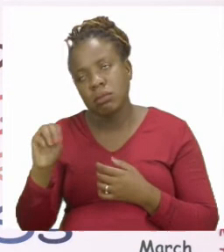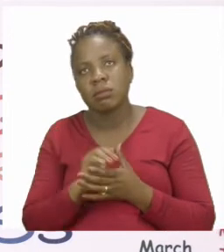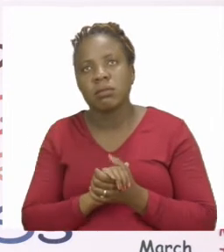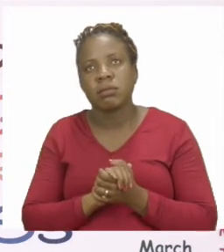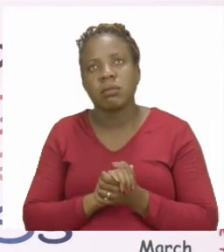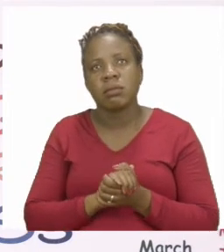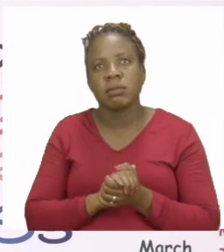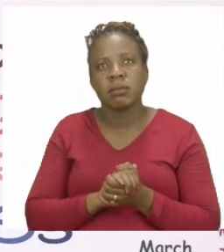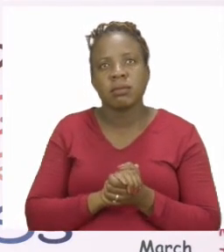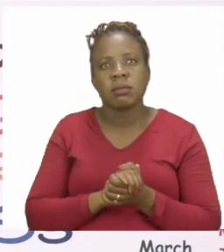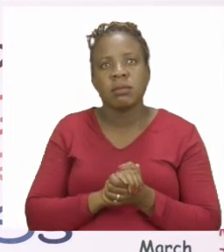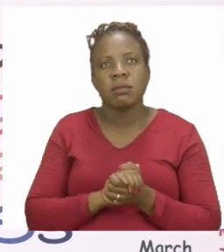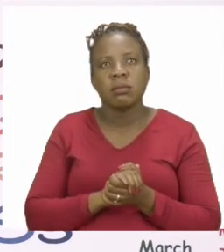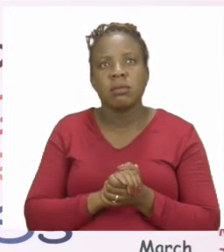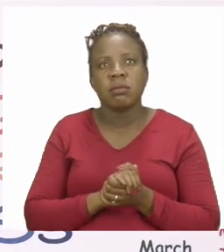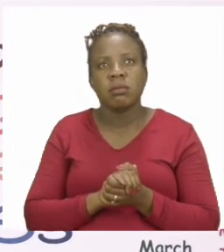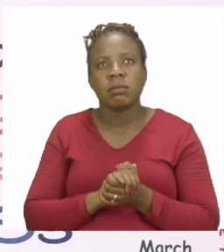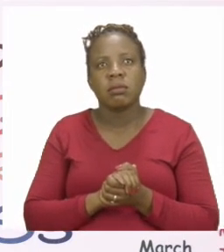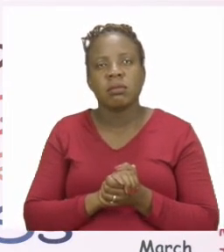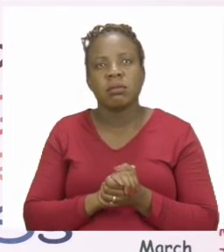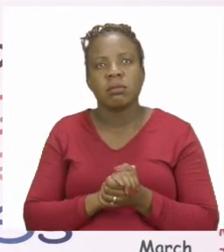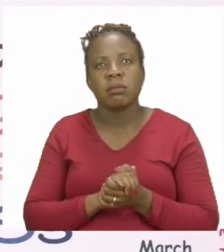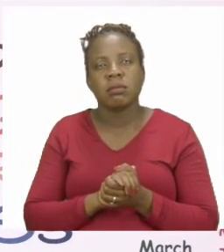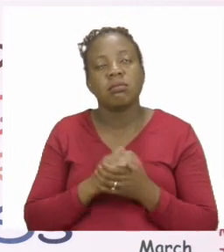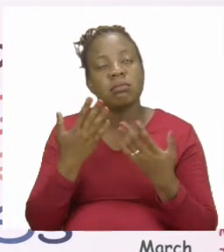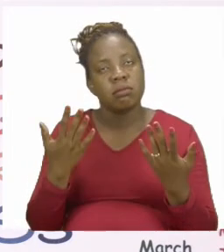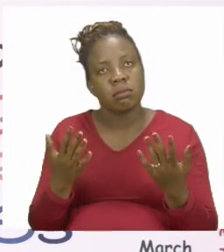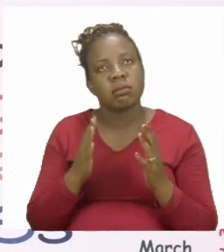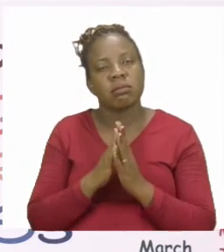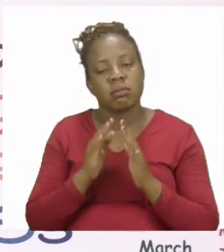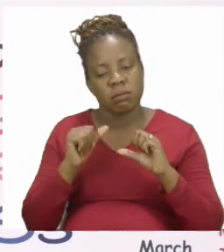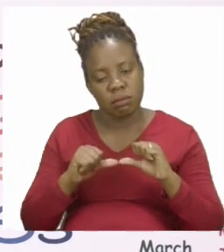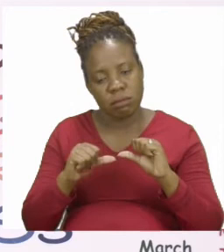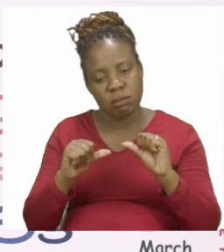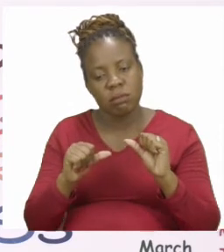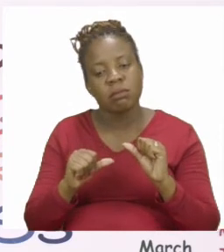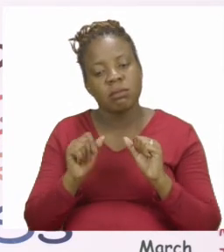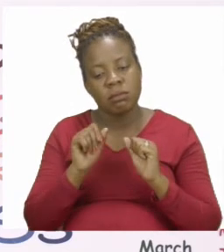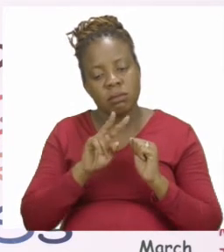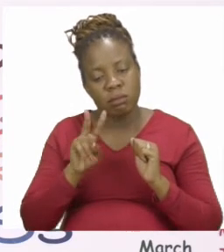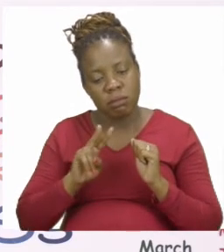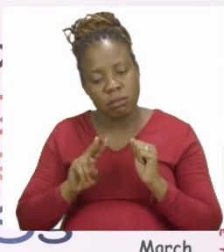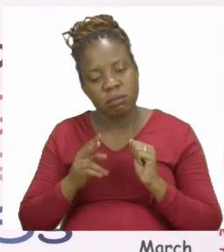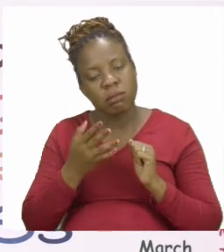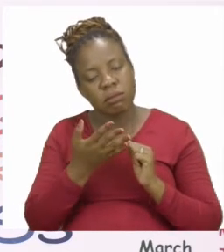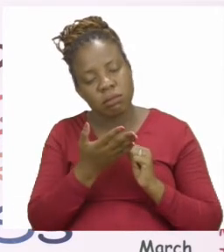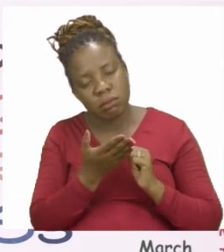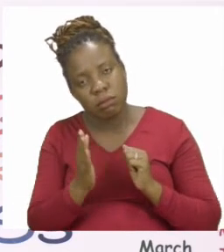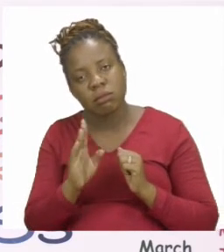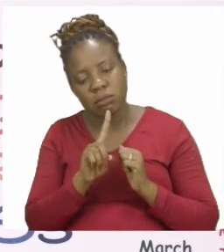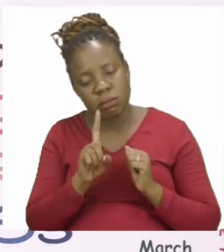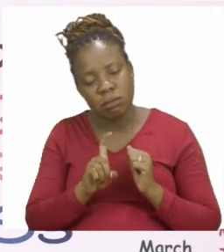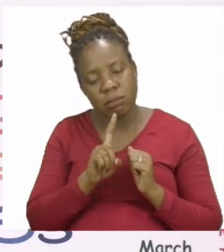millimeters. Right. Now everyone, I want you to go ahead and read through all the other questions, make